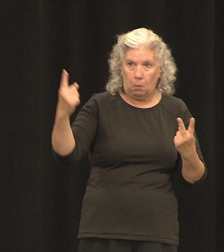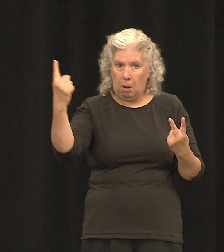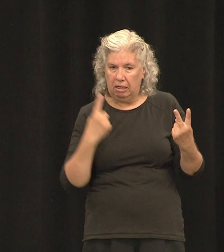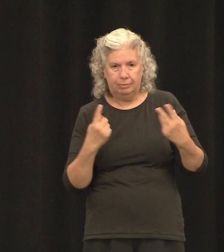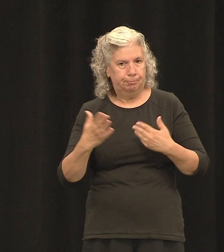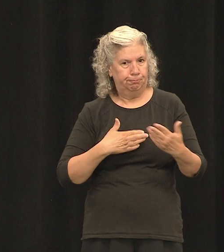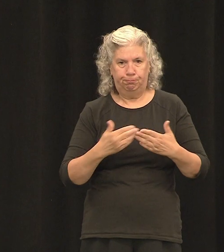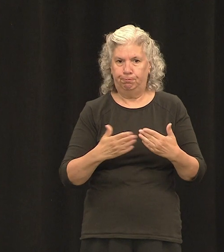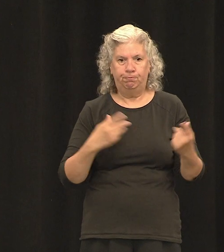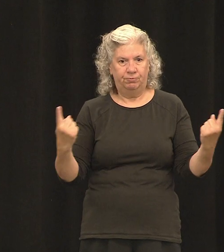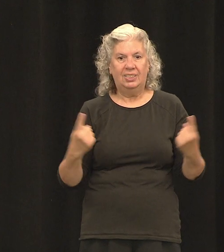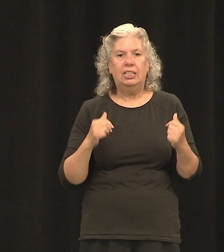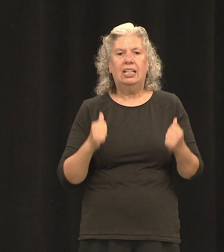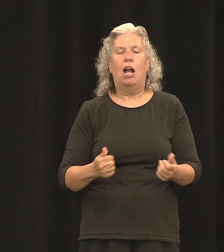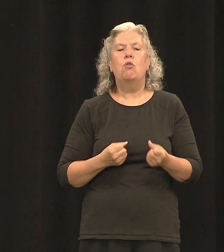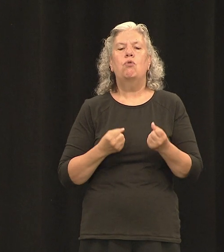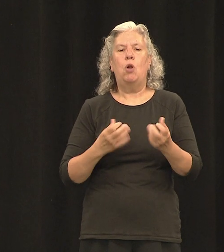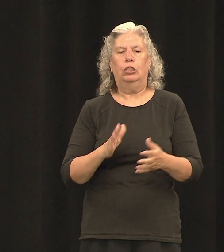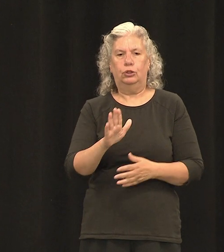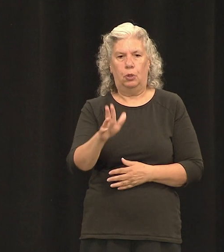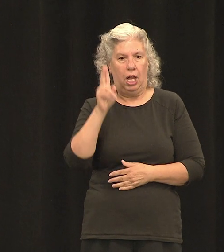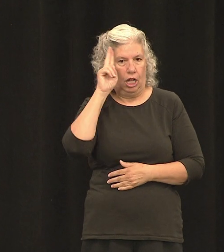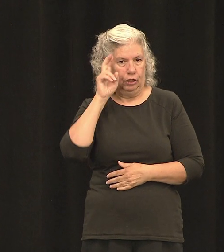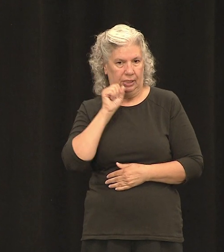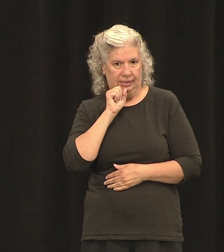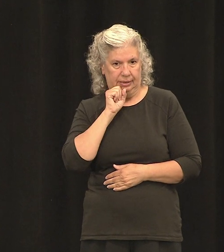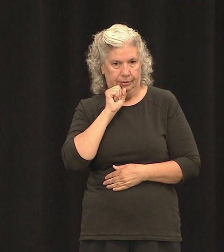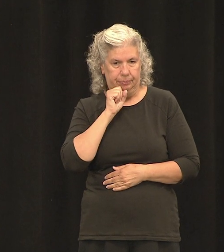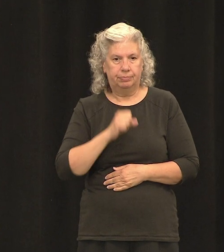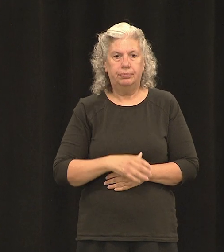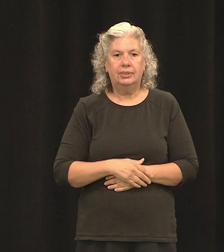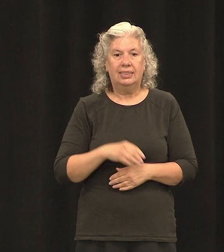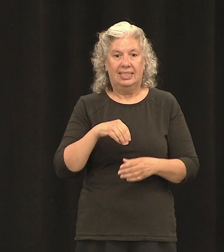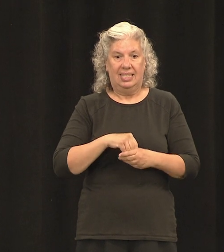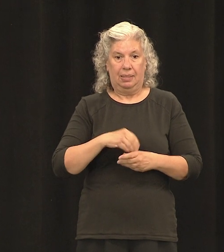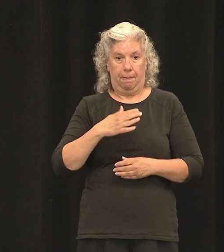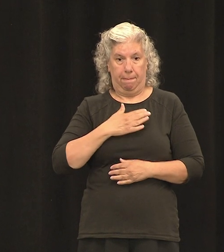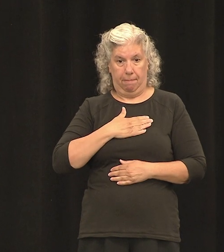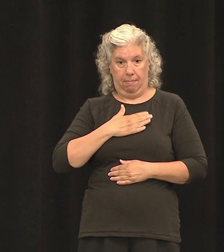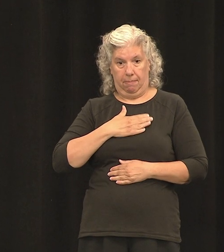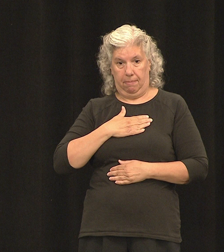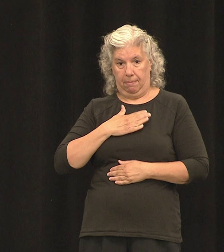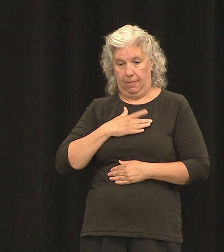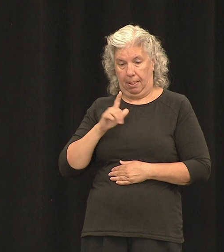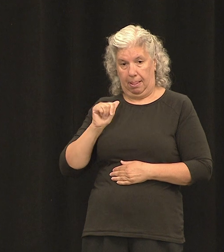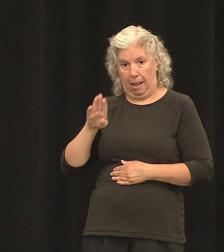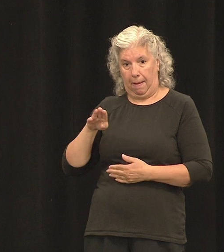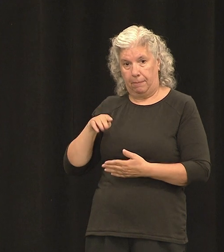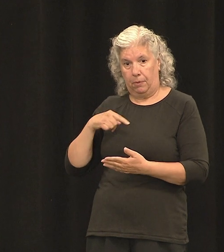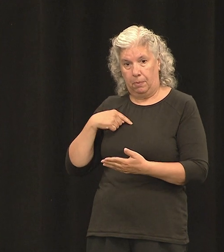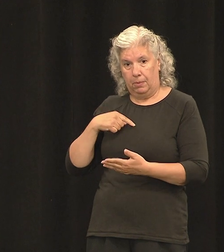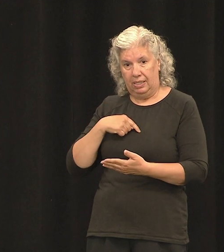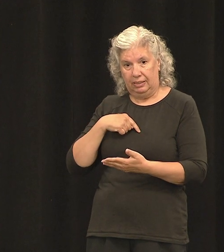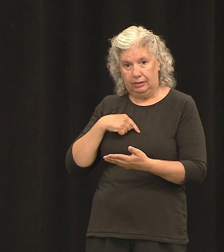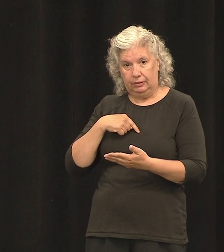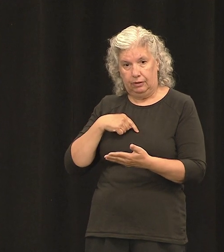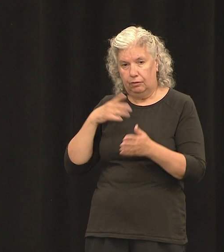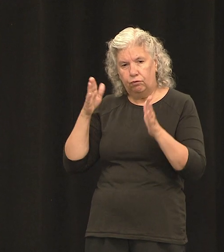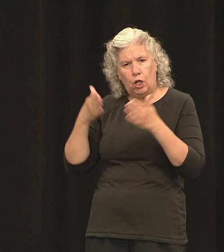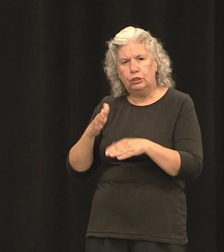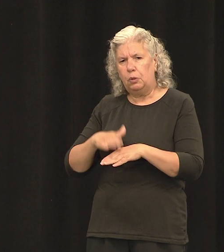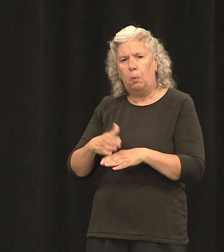Usher syndrome. In my lab, we focus on the 216A mutation, which is the